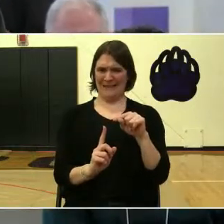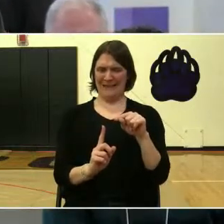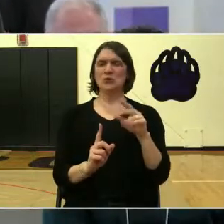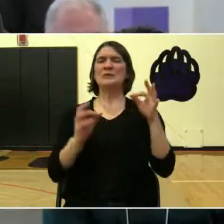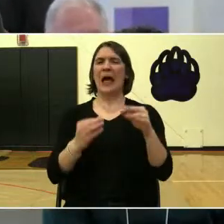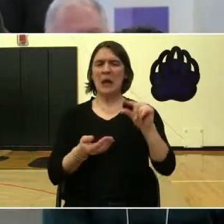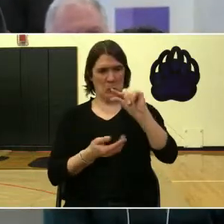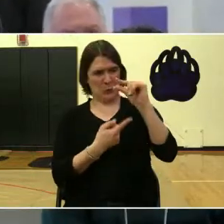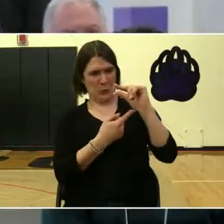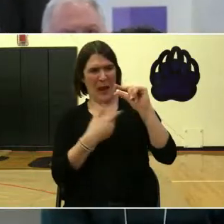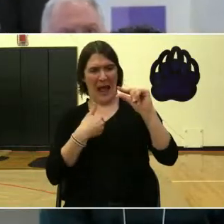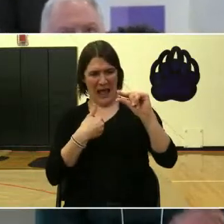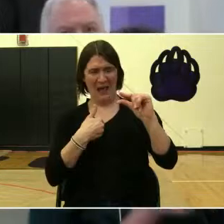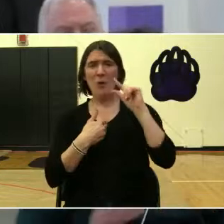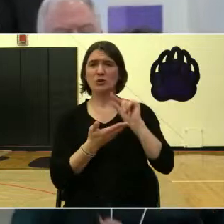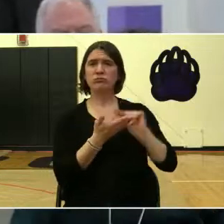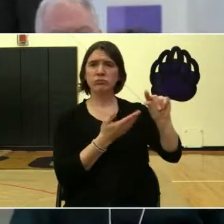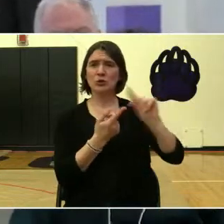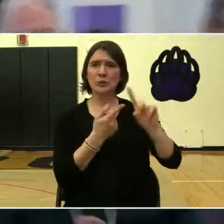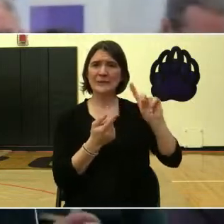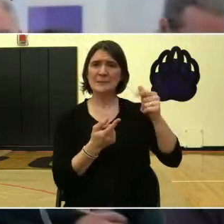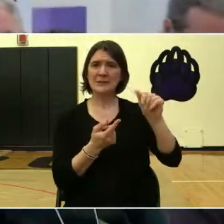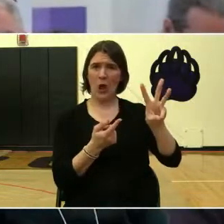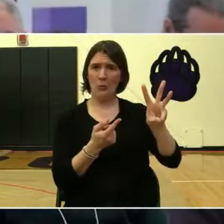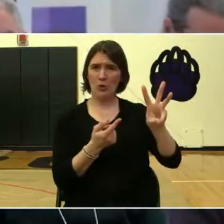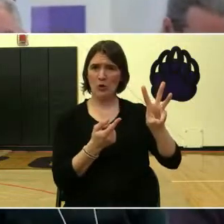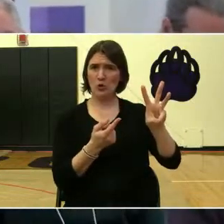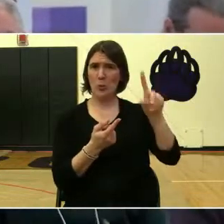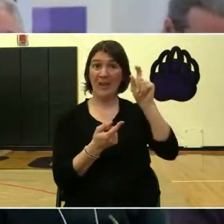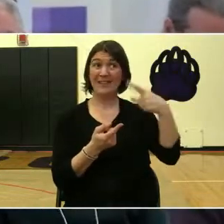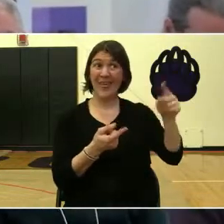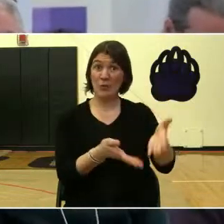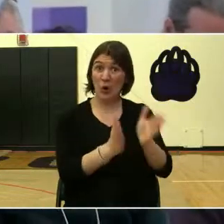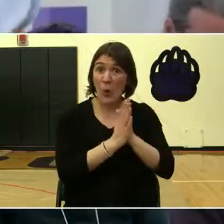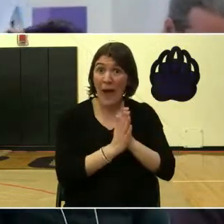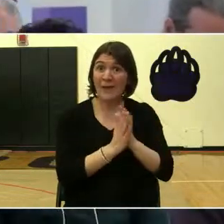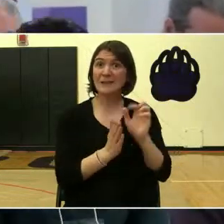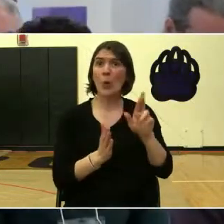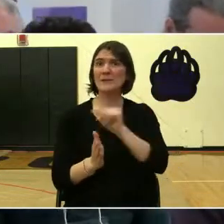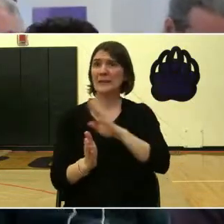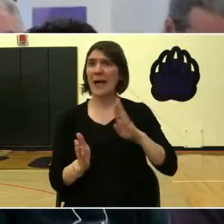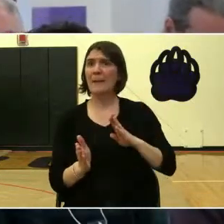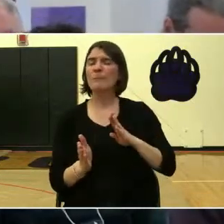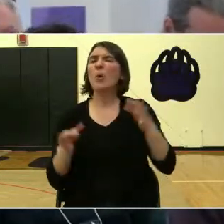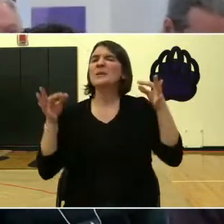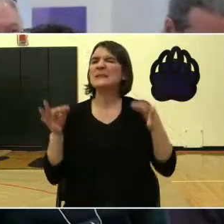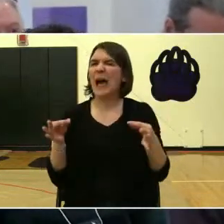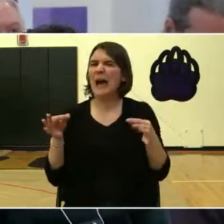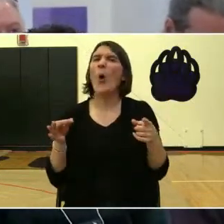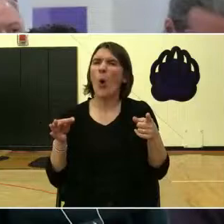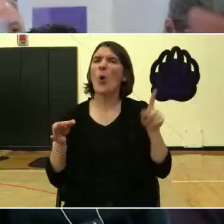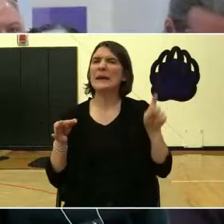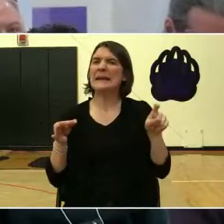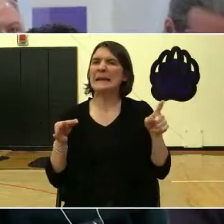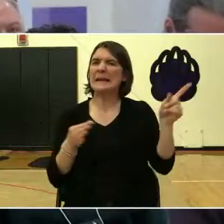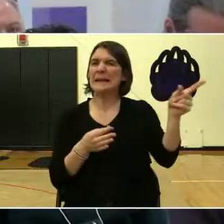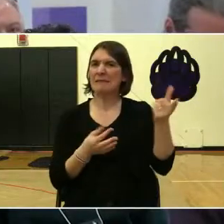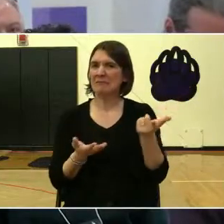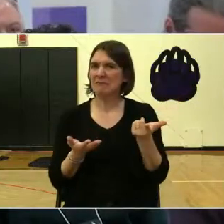allocate the funds to to DPW from a request of theirs or was that a select board um